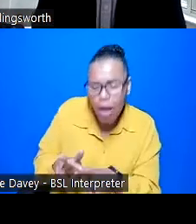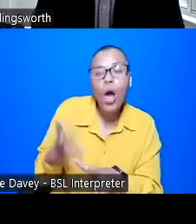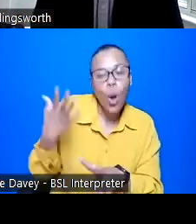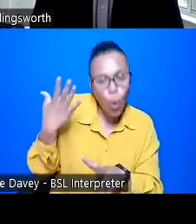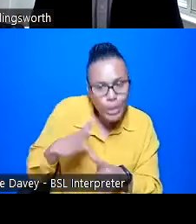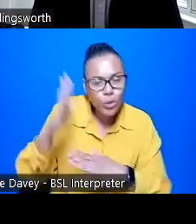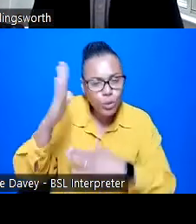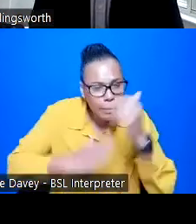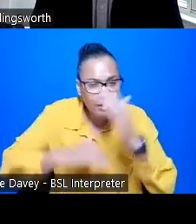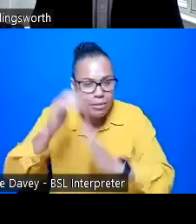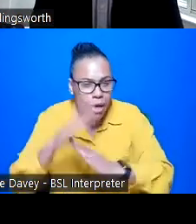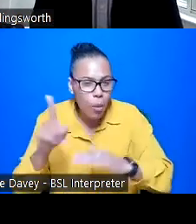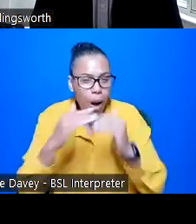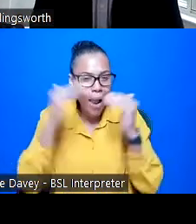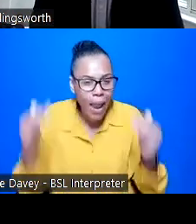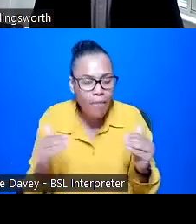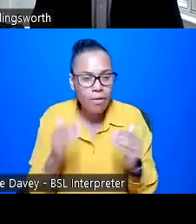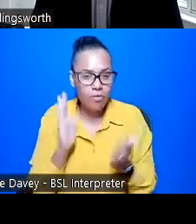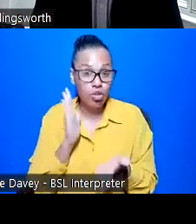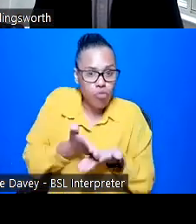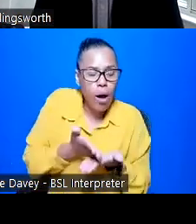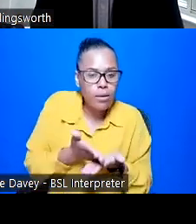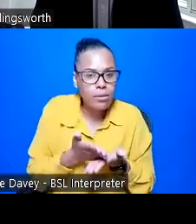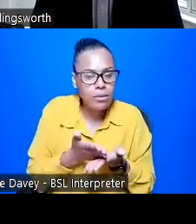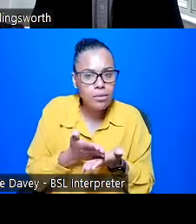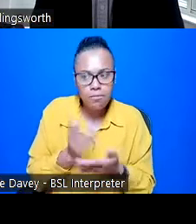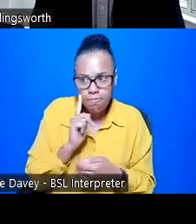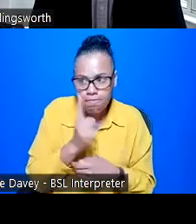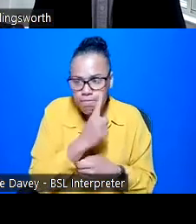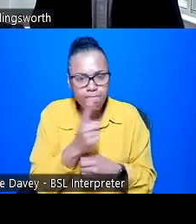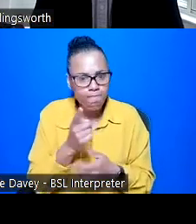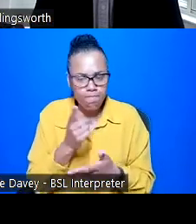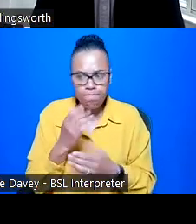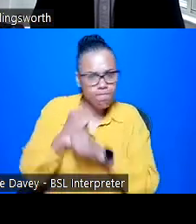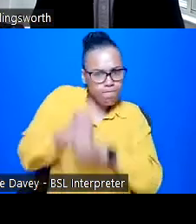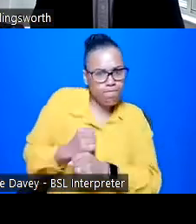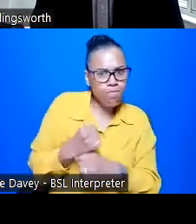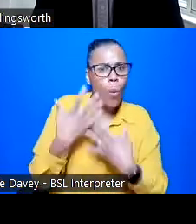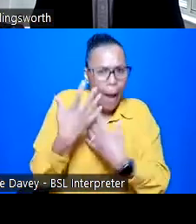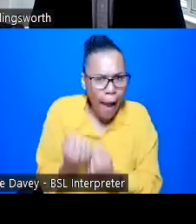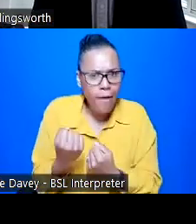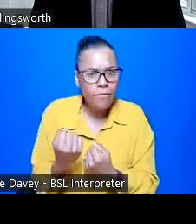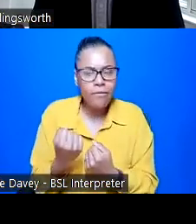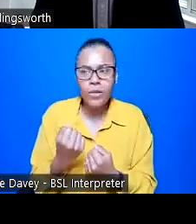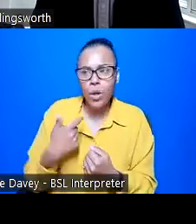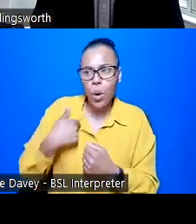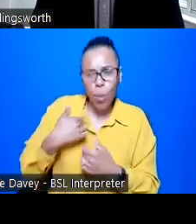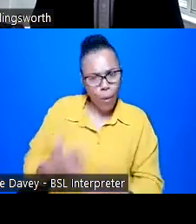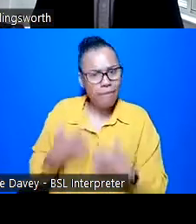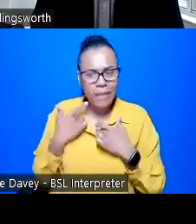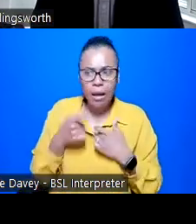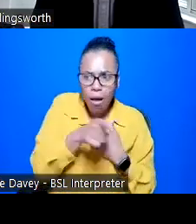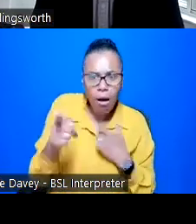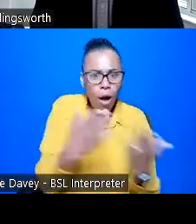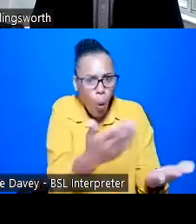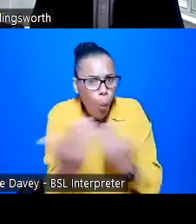a level of trust that we are actually serious in this ambition, that we believe in the benefits that can accrue, and